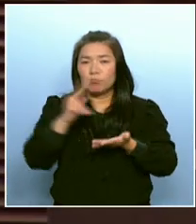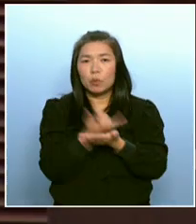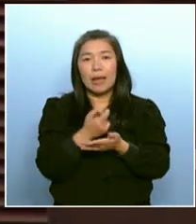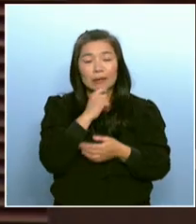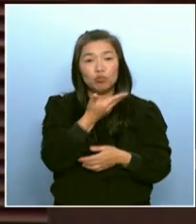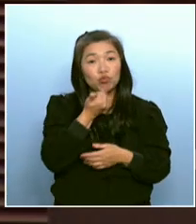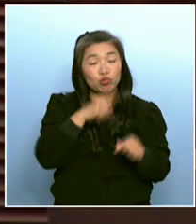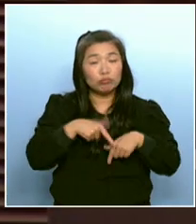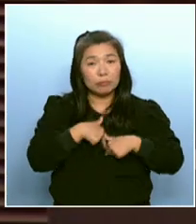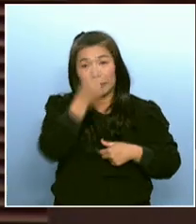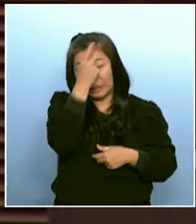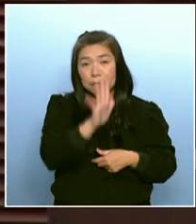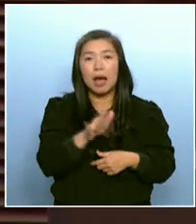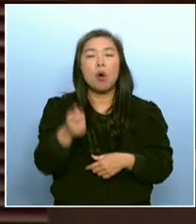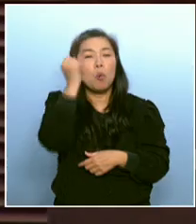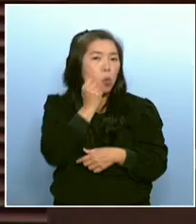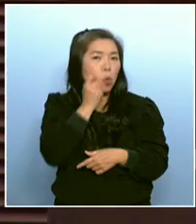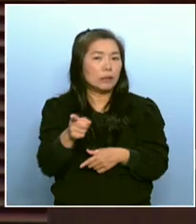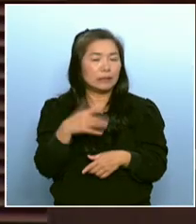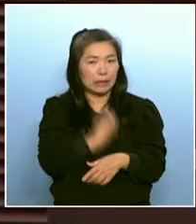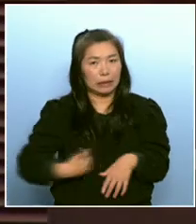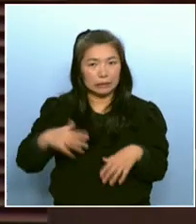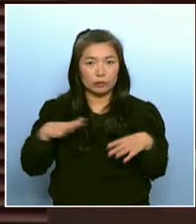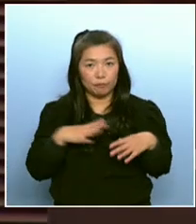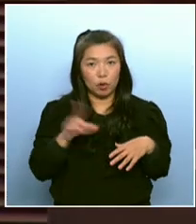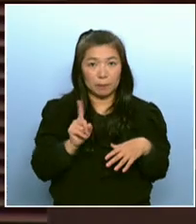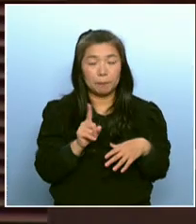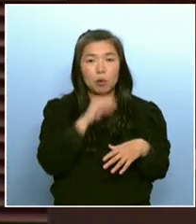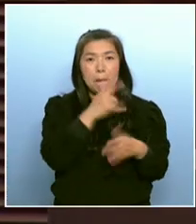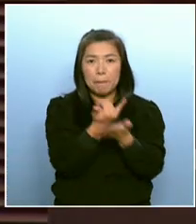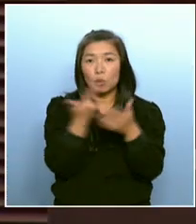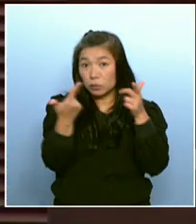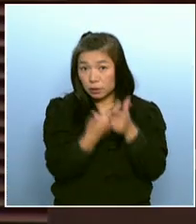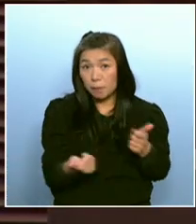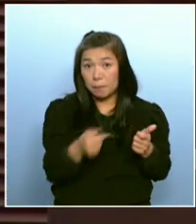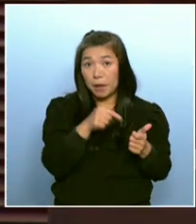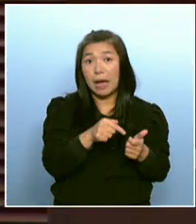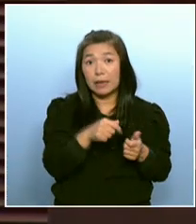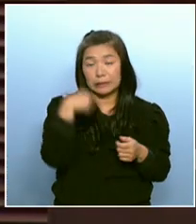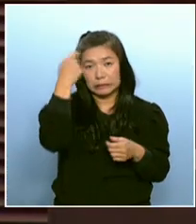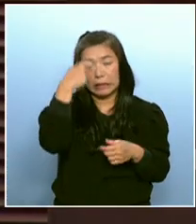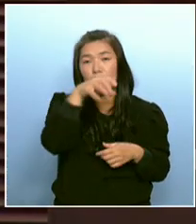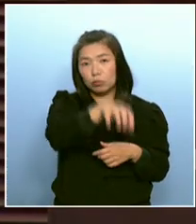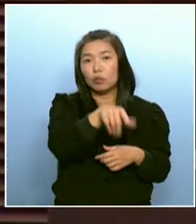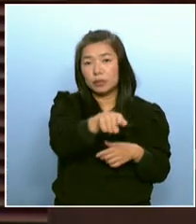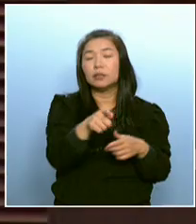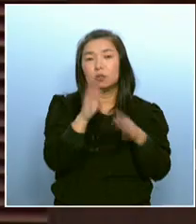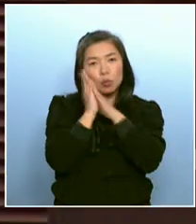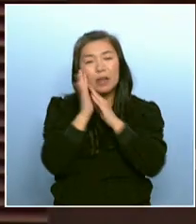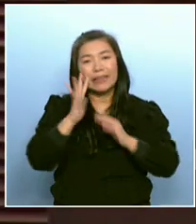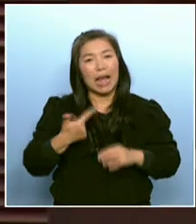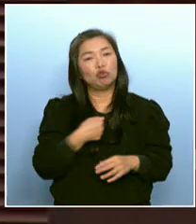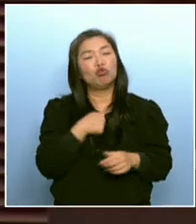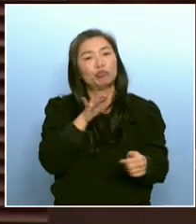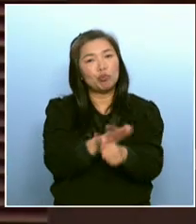standardized care need assessment mechanism, it does not only target those who need daycare center services. We conduct this kind of assessment for all